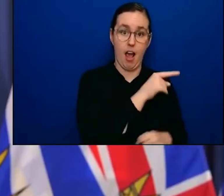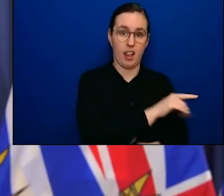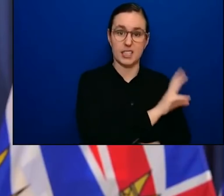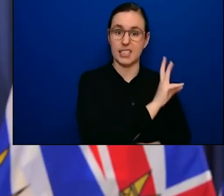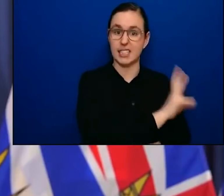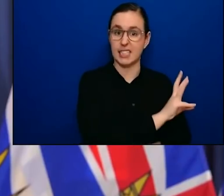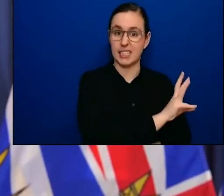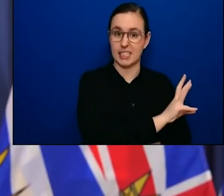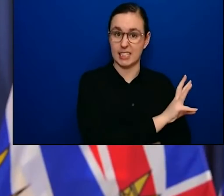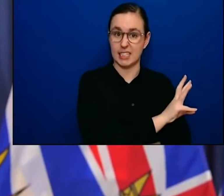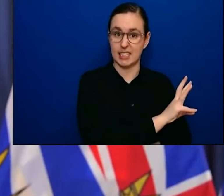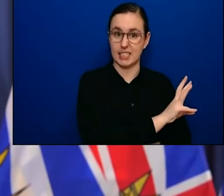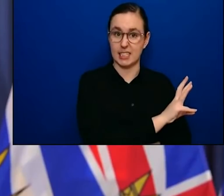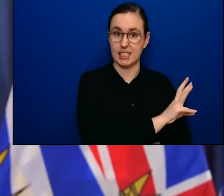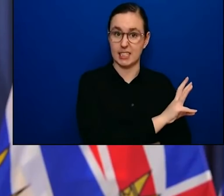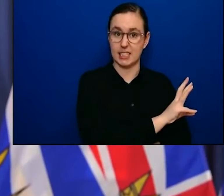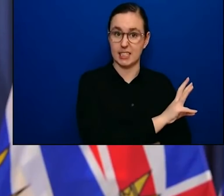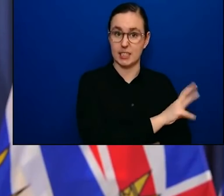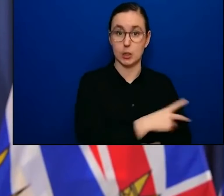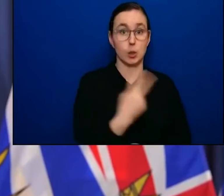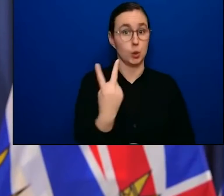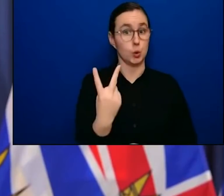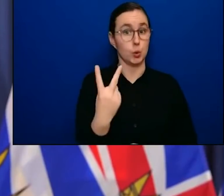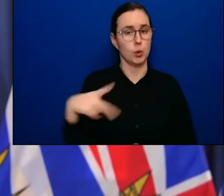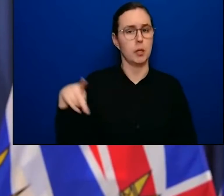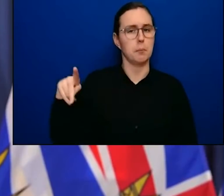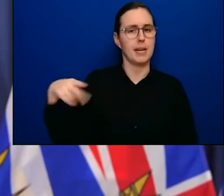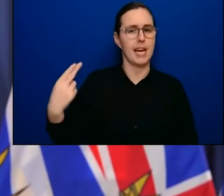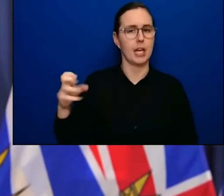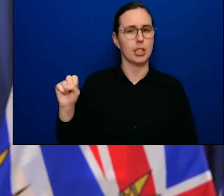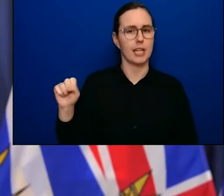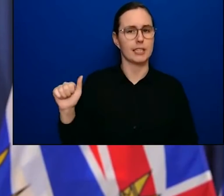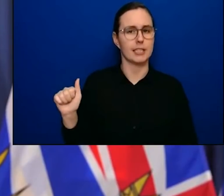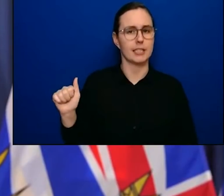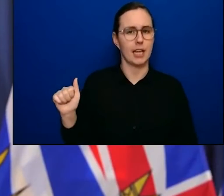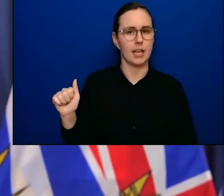No surgeries were postponed in the Vancouver Coastal Health Authority.